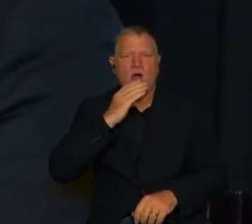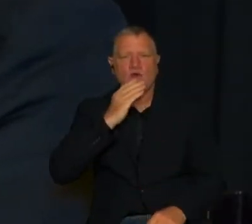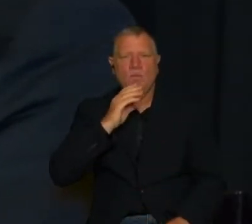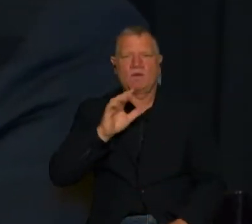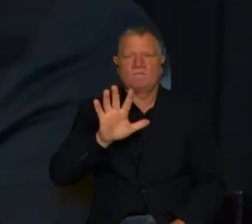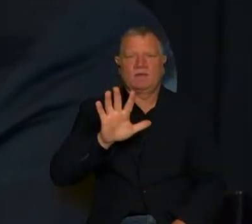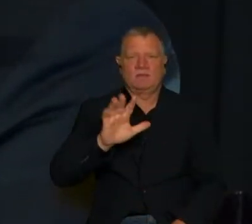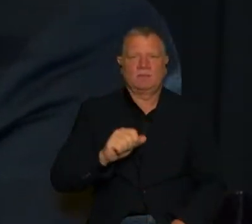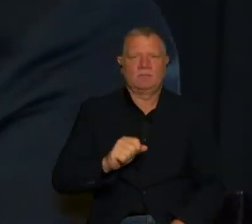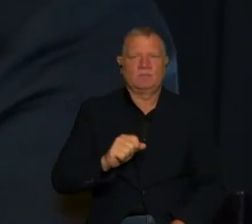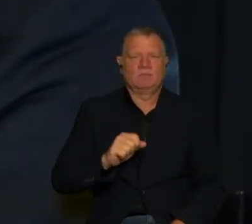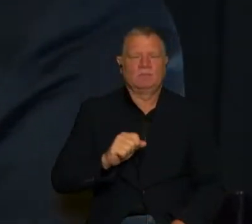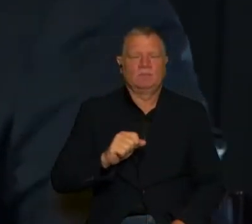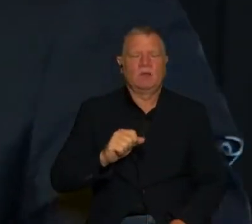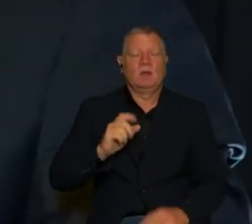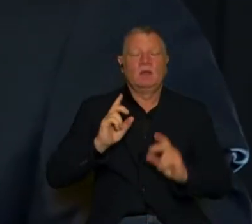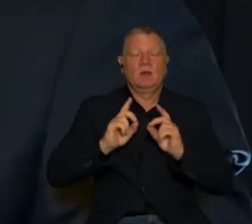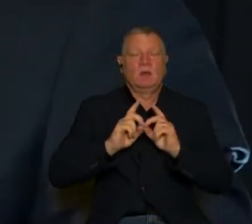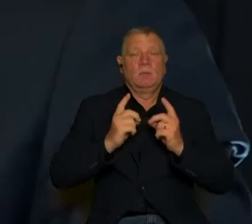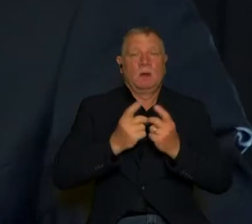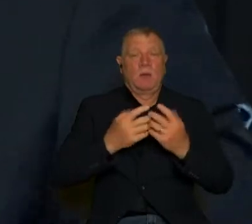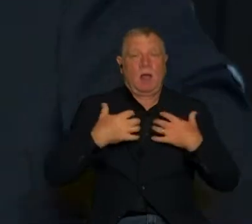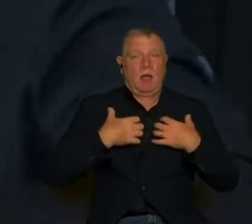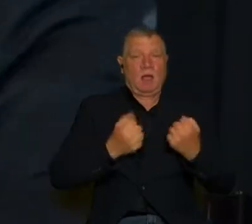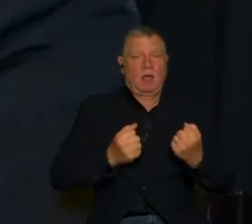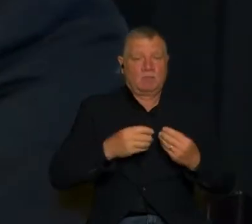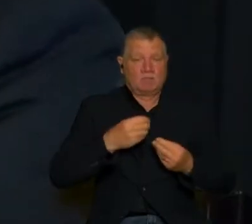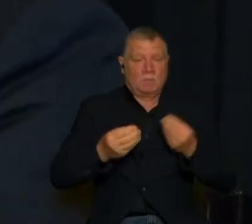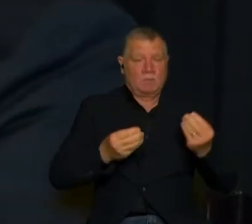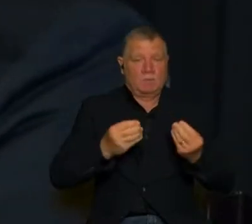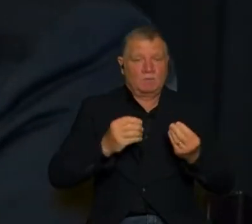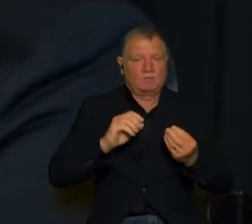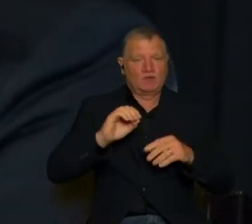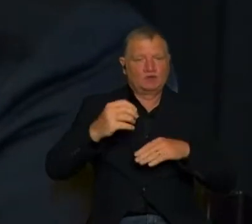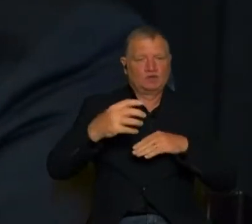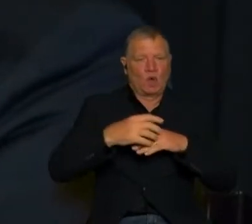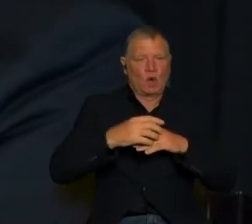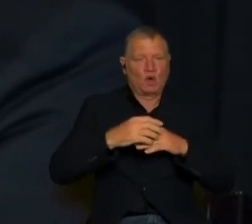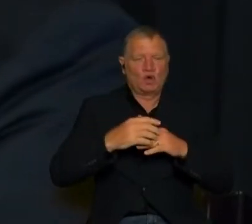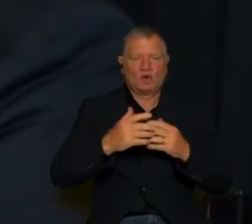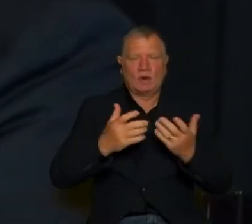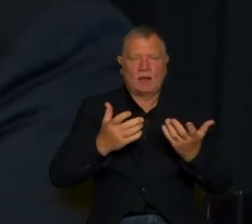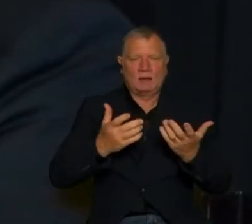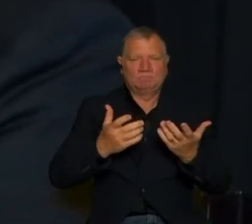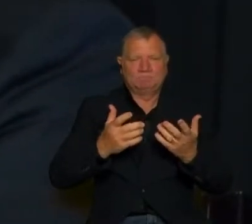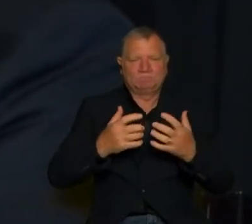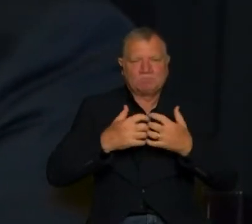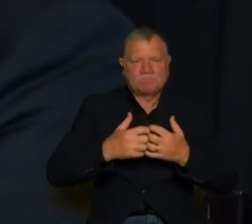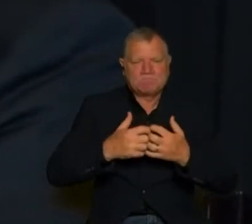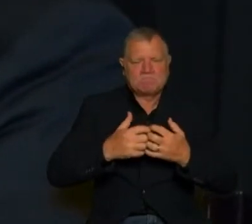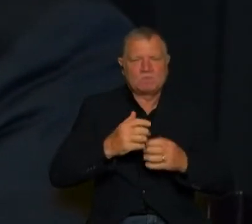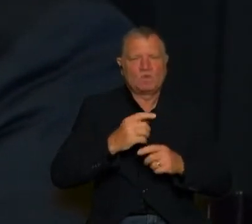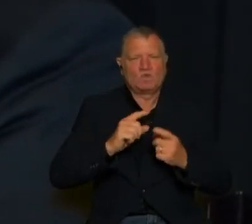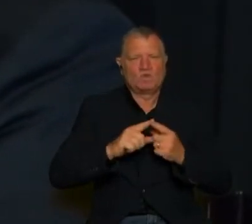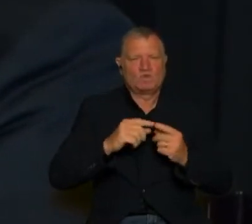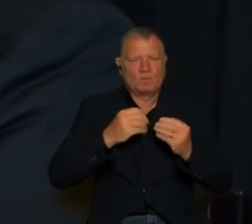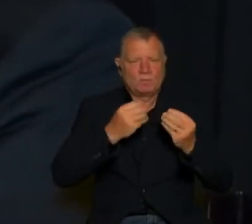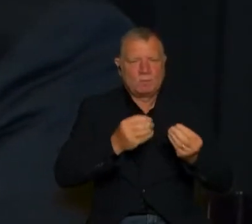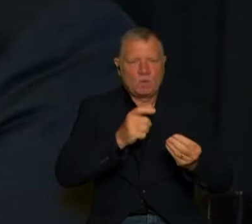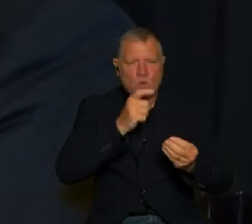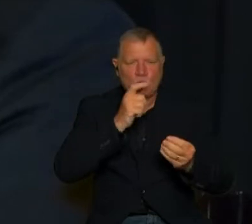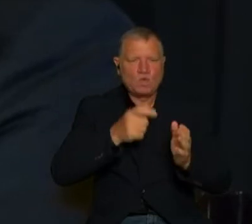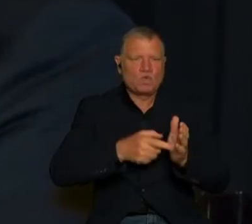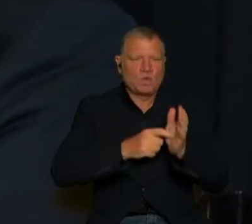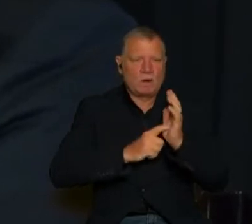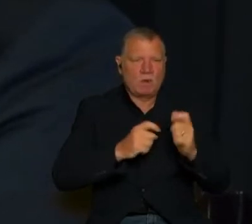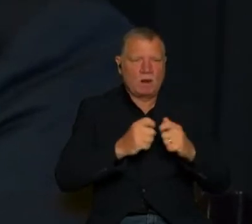The Department of Health has already distributed 200 solar generators in affected areas to vulnerable citizens